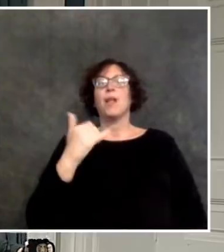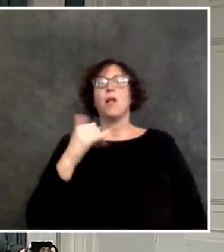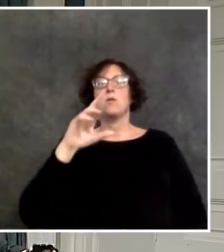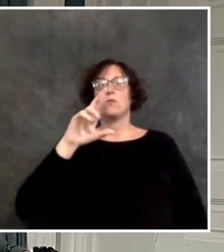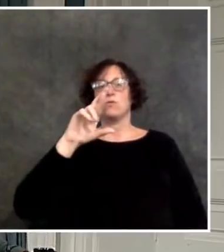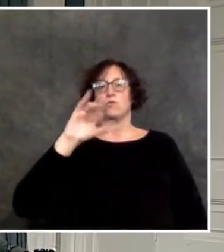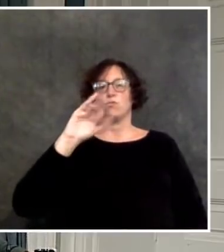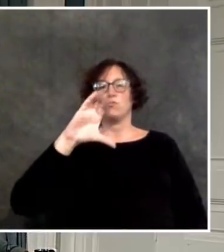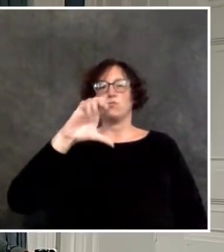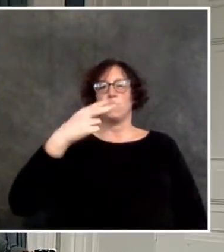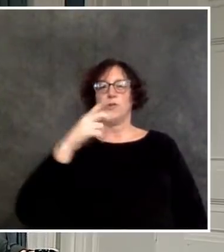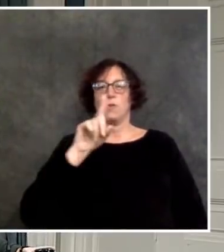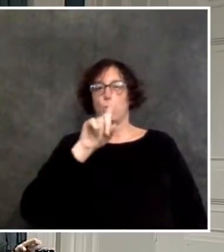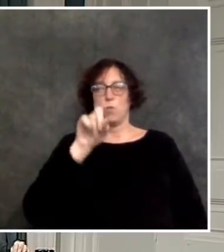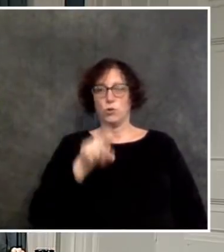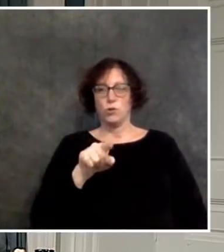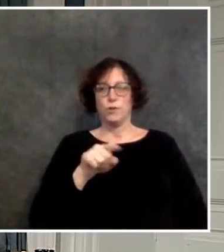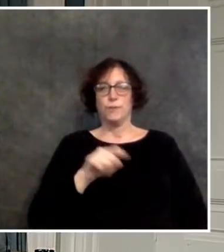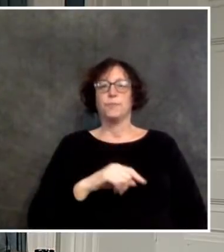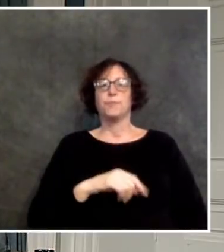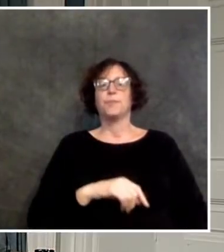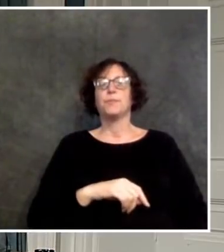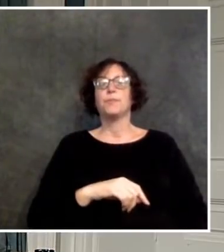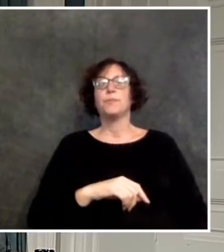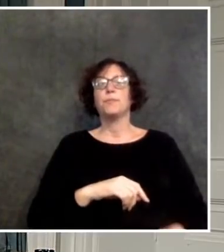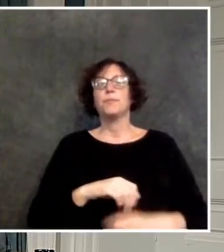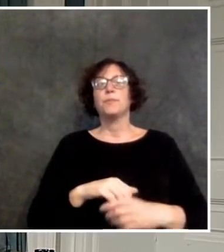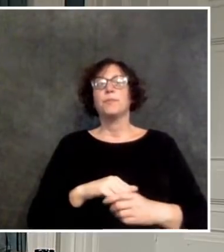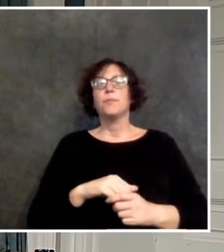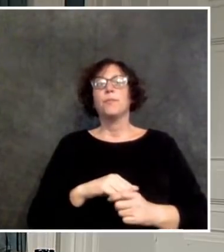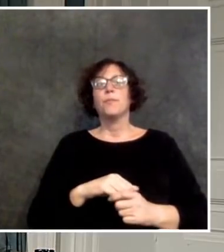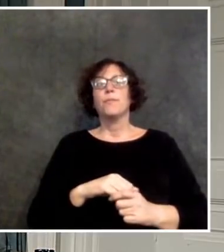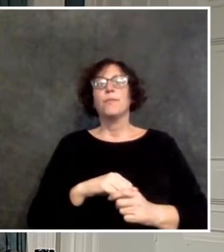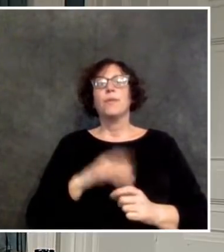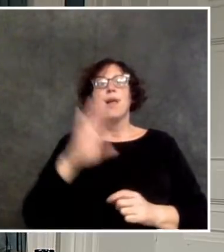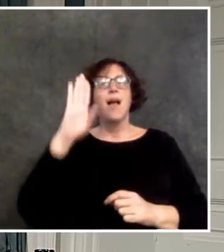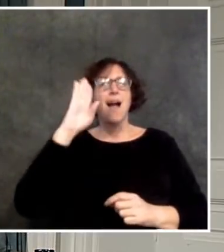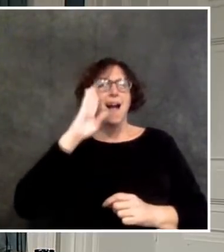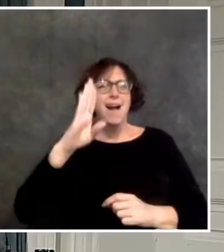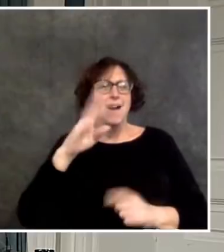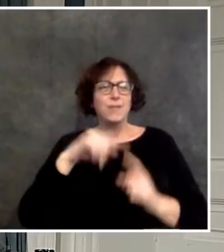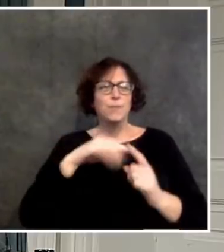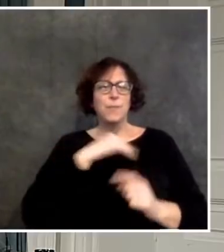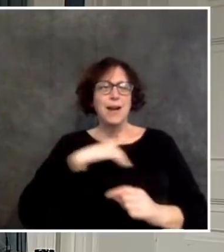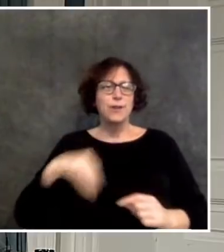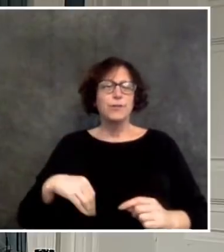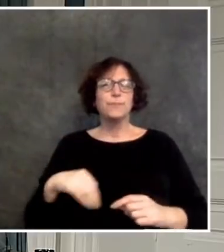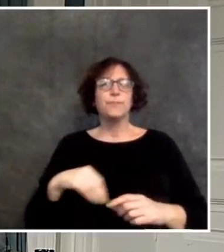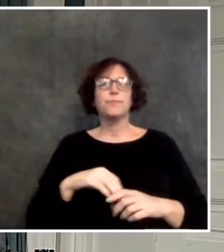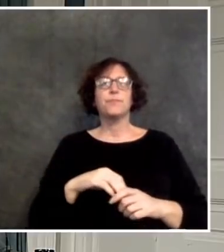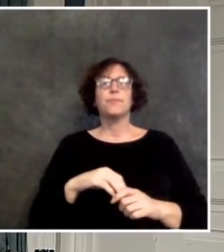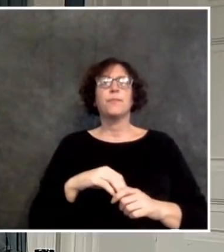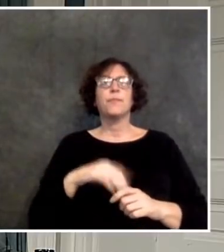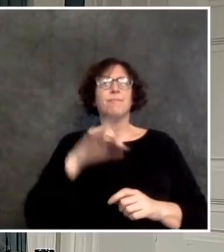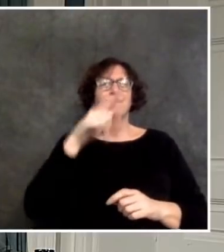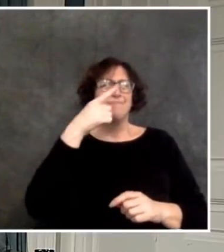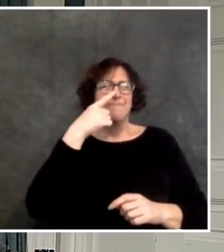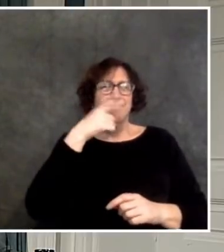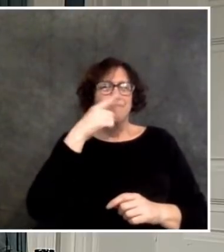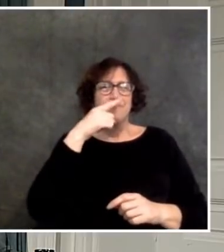Yes, hi. Could you just explain, Mayor, is spring break on or off, and why haven't parents been